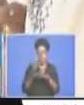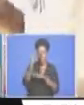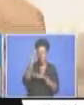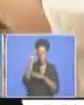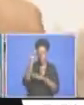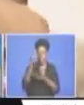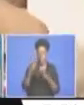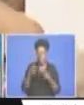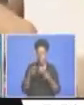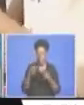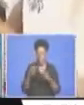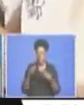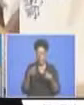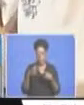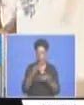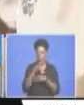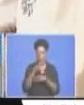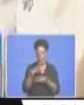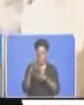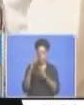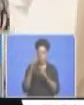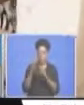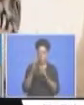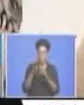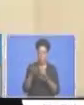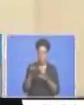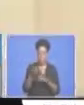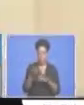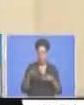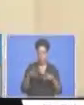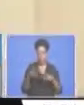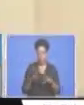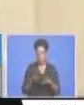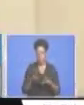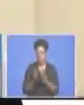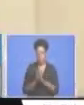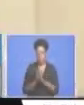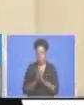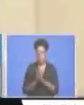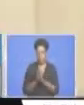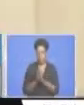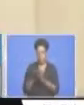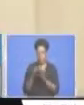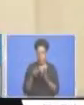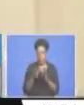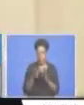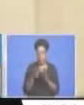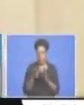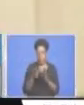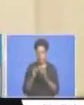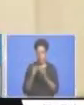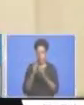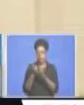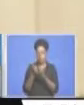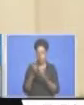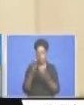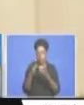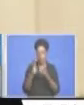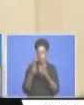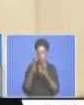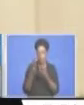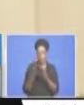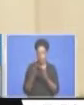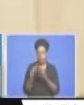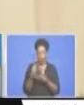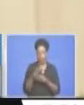ladies participate. And this is a segue again into this particular association or club. We